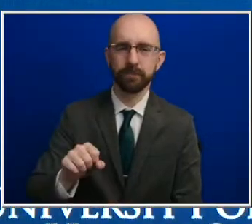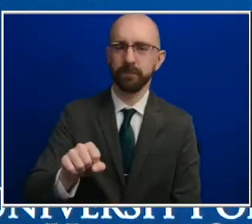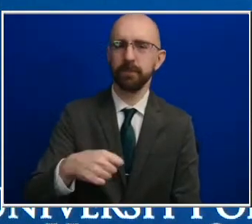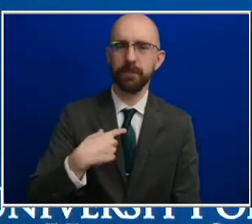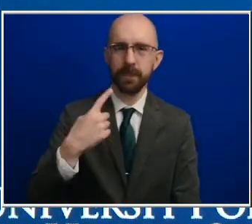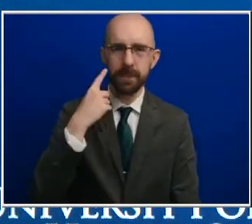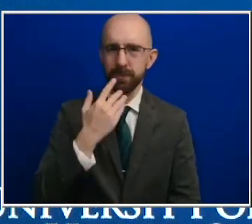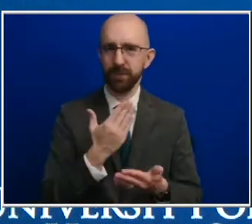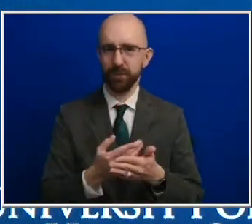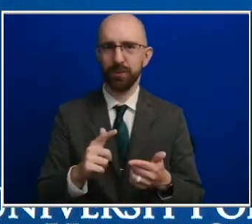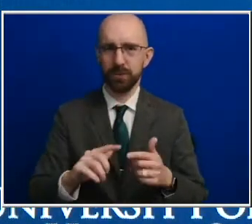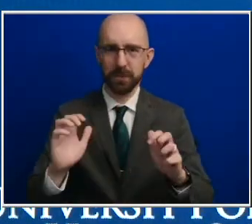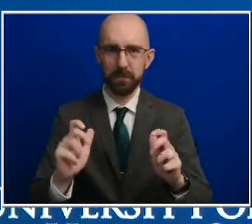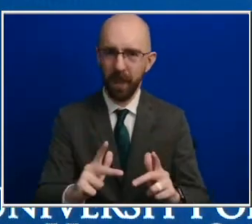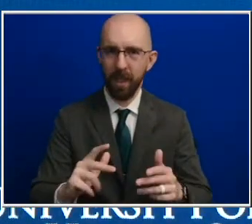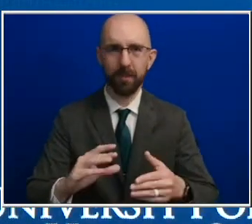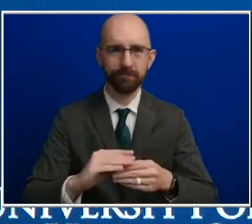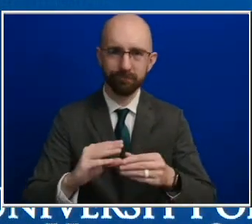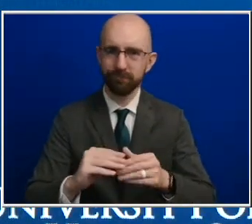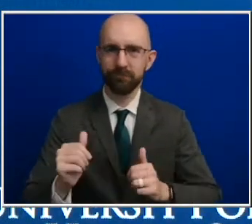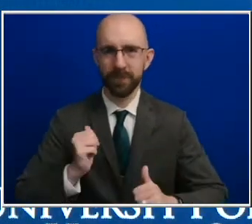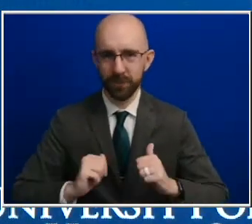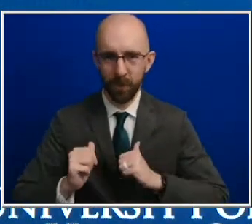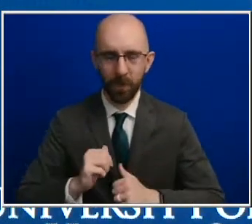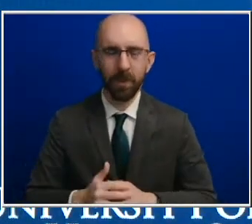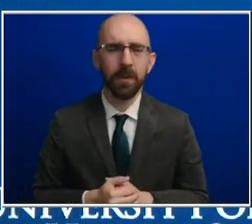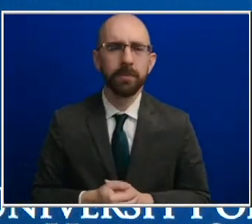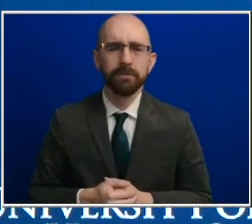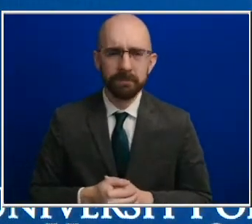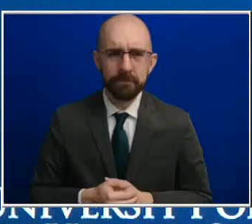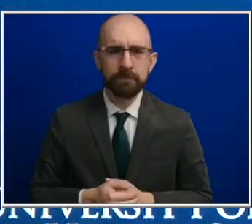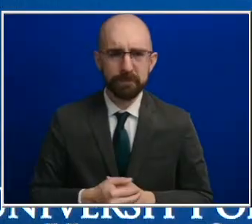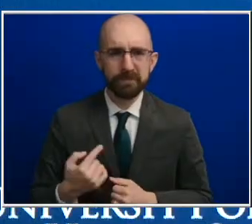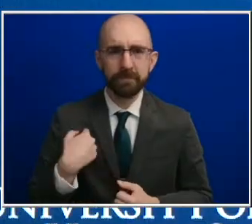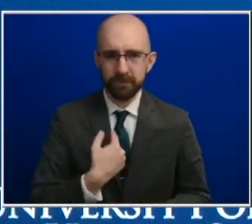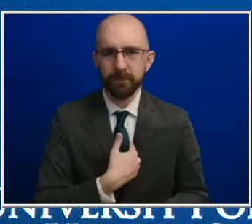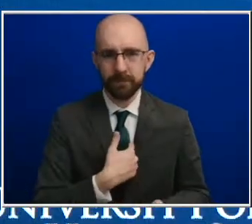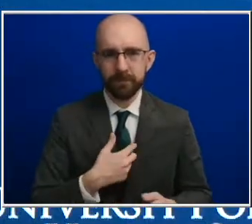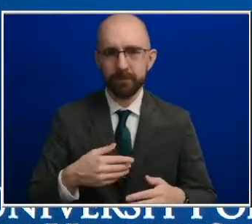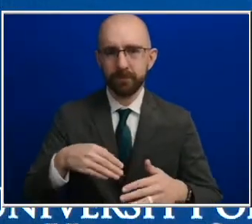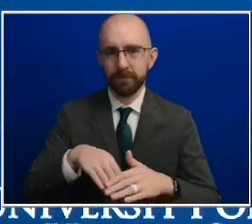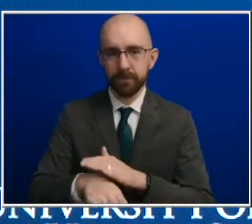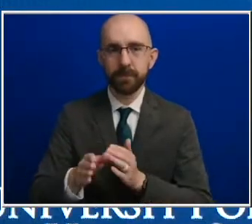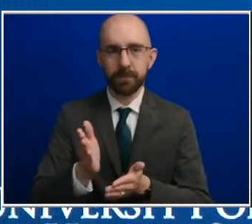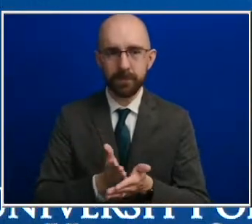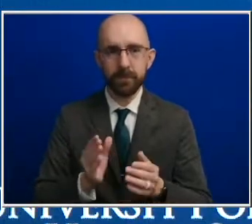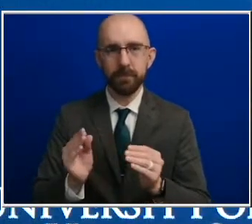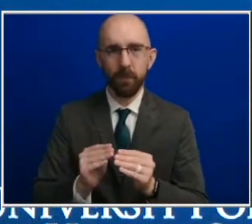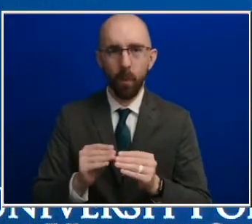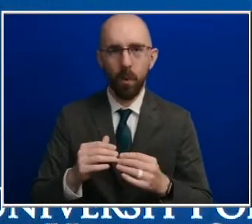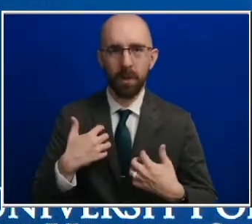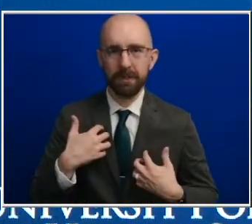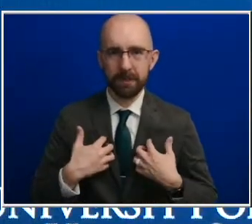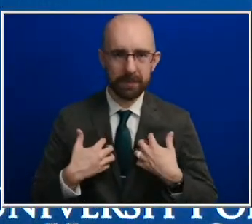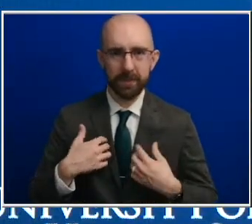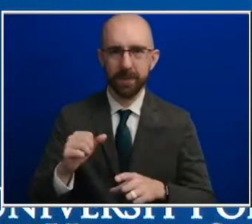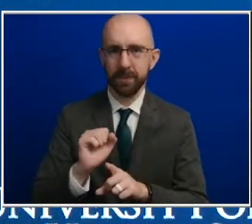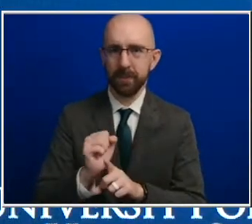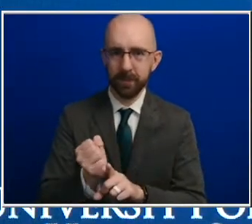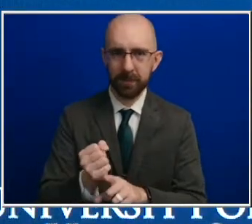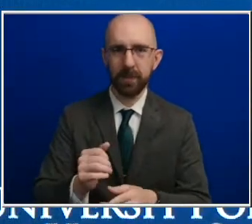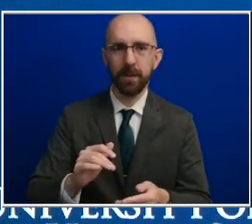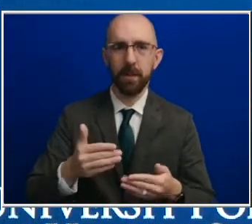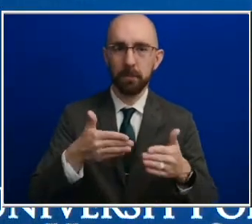be back, and we know we are getting into some further troubling times, public health and medical times